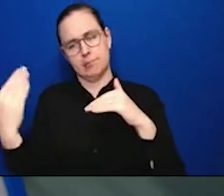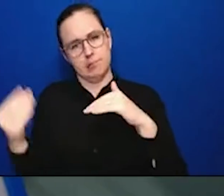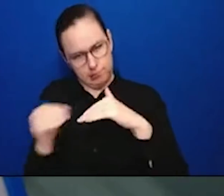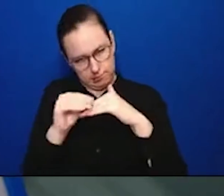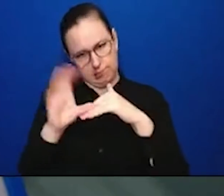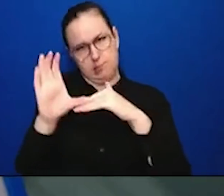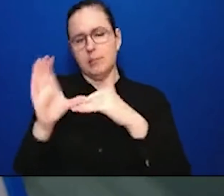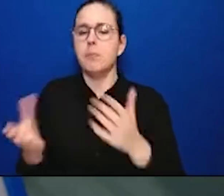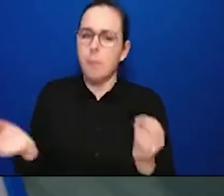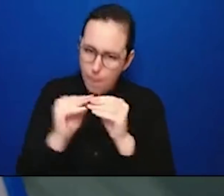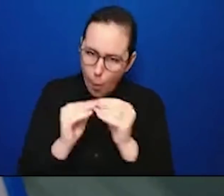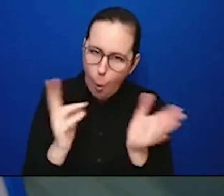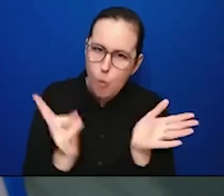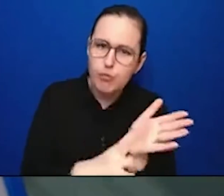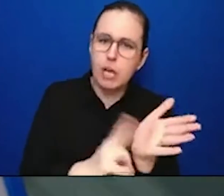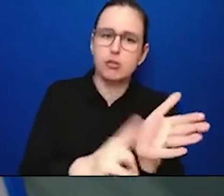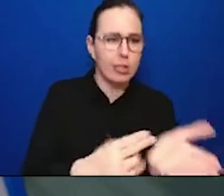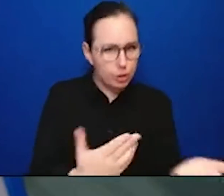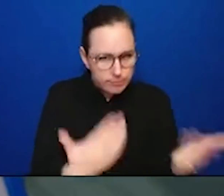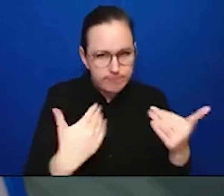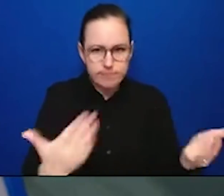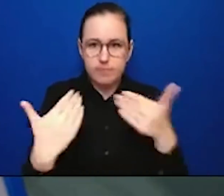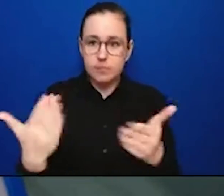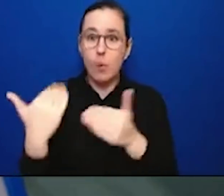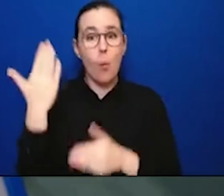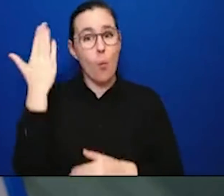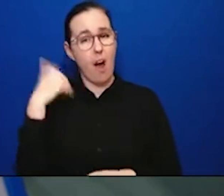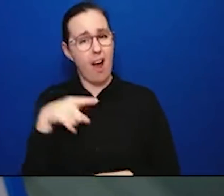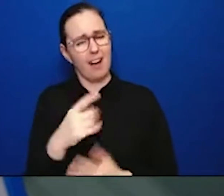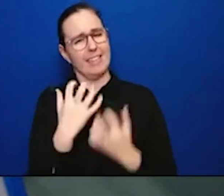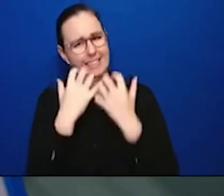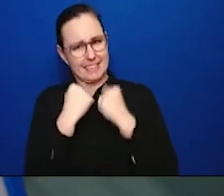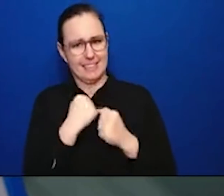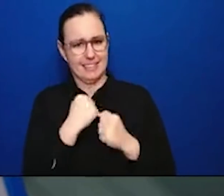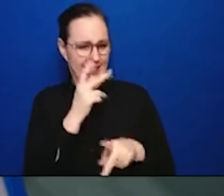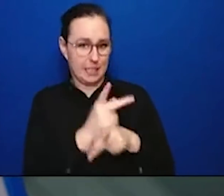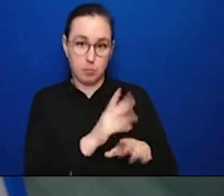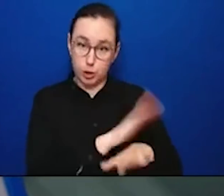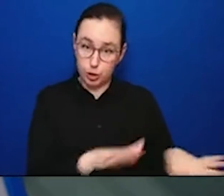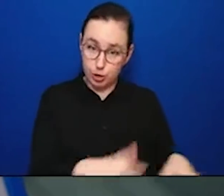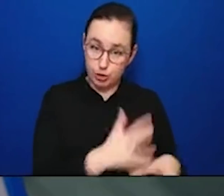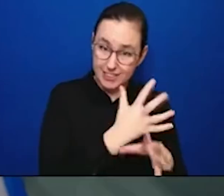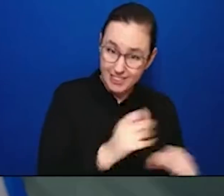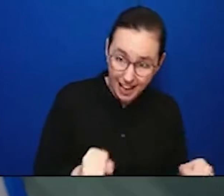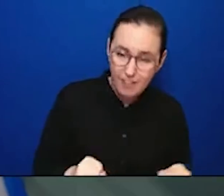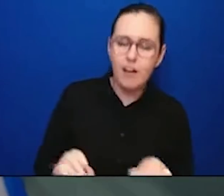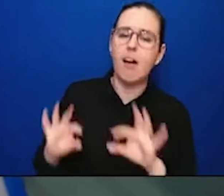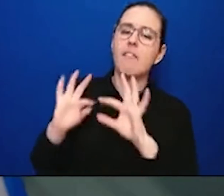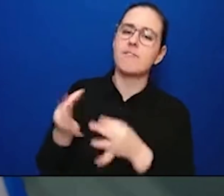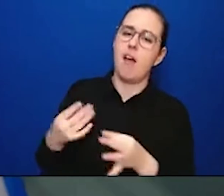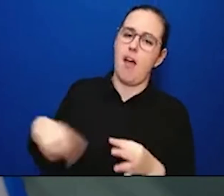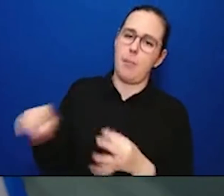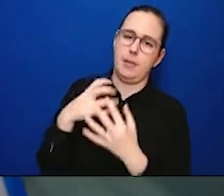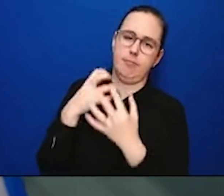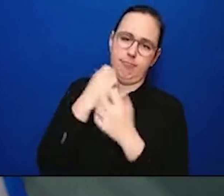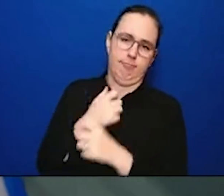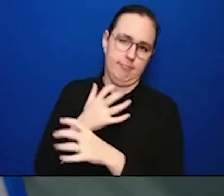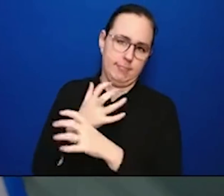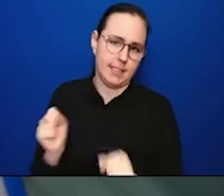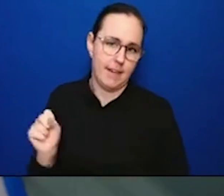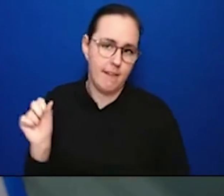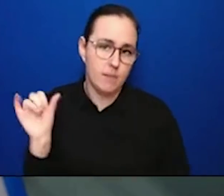your children safer and, of course, your family safer as well. What will help us now, I think, is what has helped us all